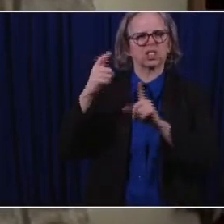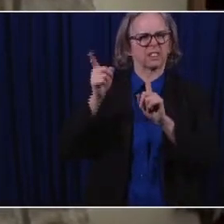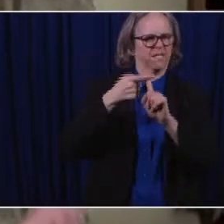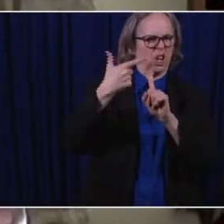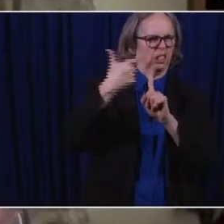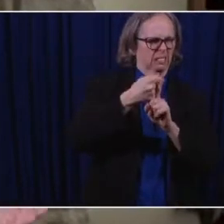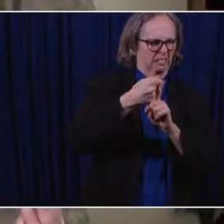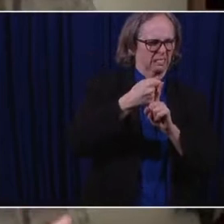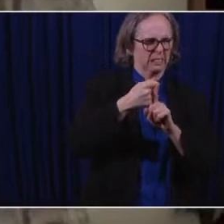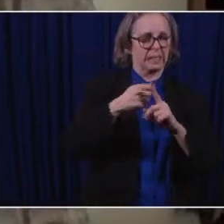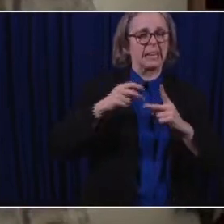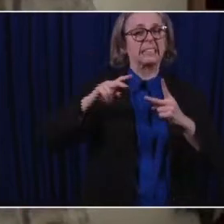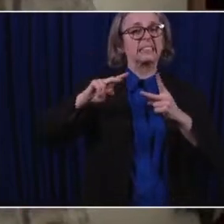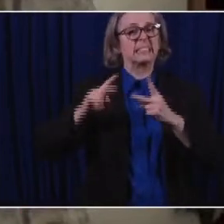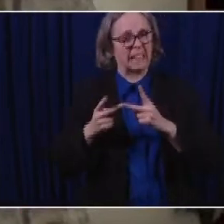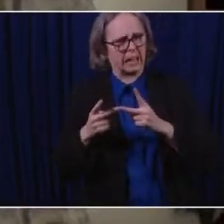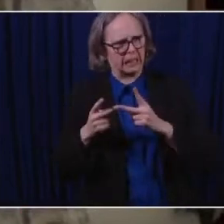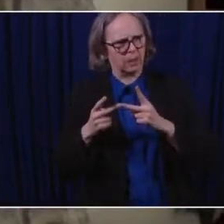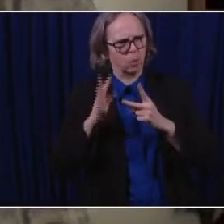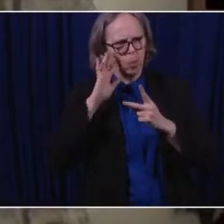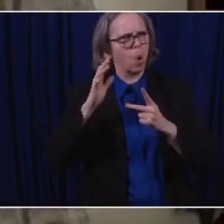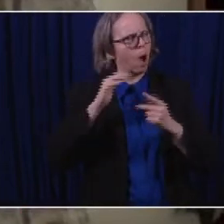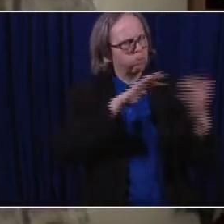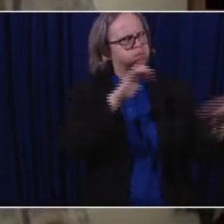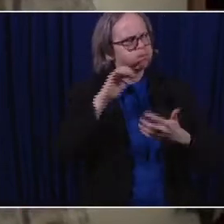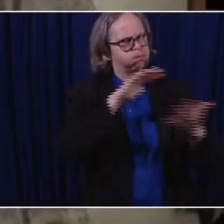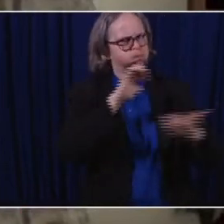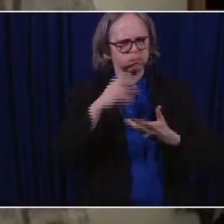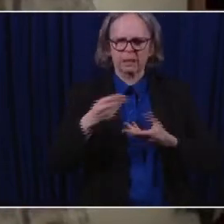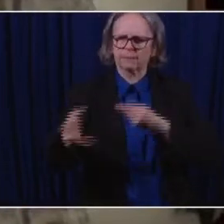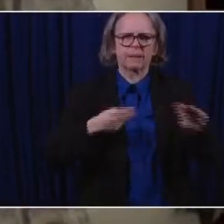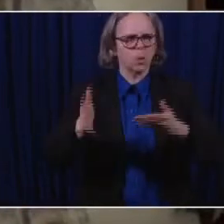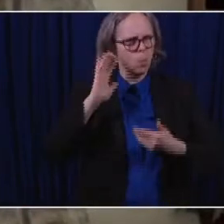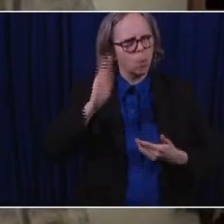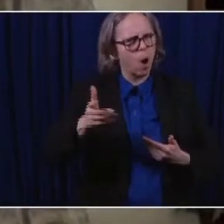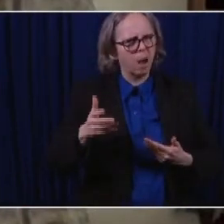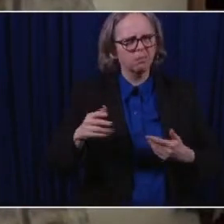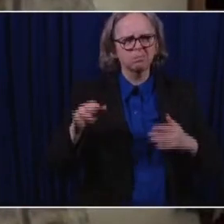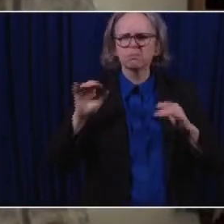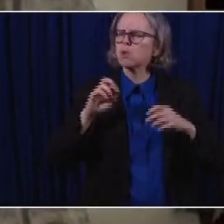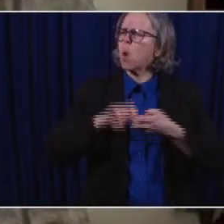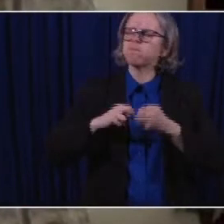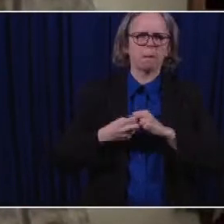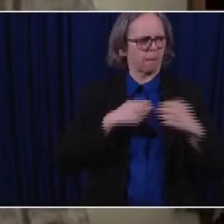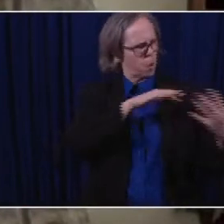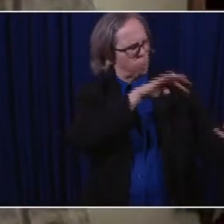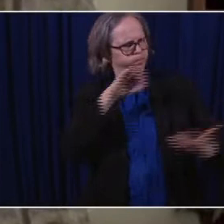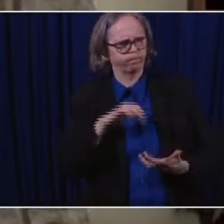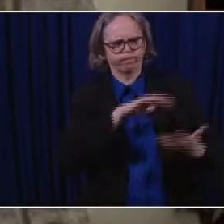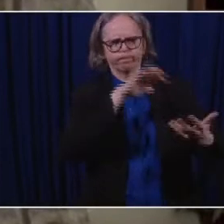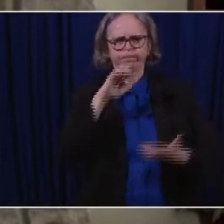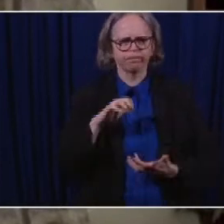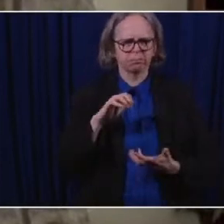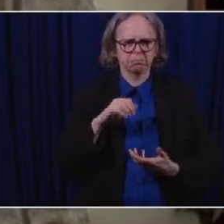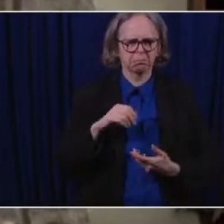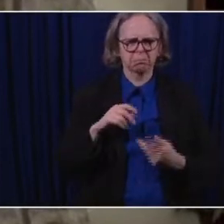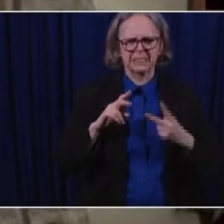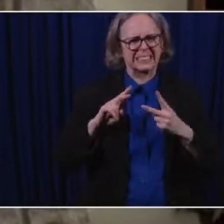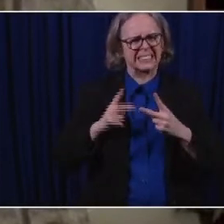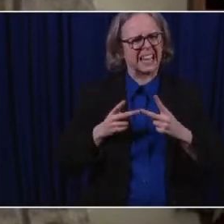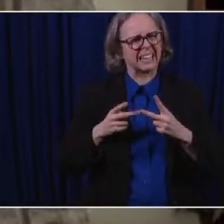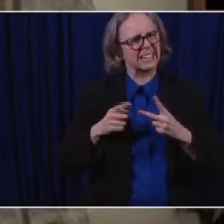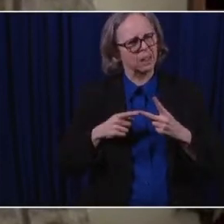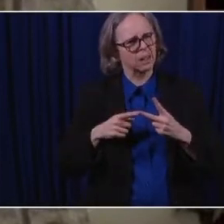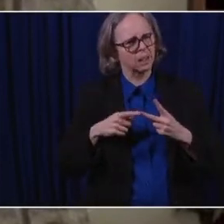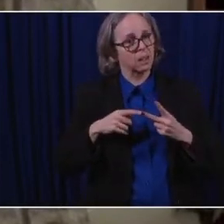doses continue to come in. We've not seen a problem. I know some states have reported a problem. We're not seeing a